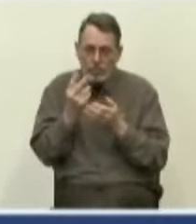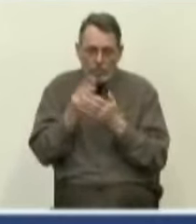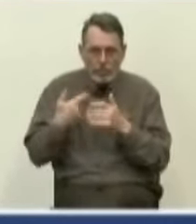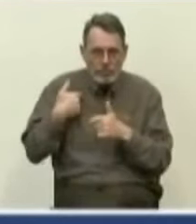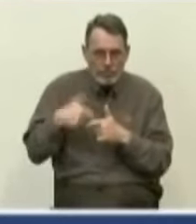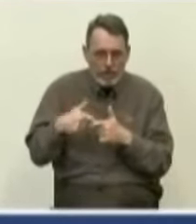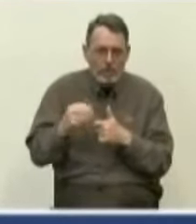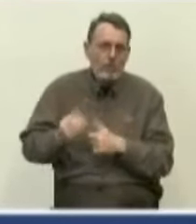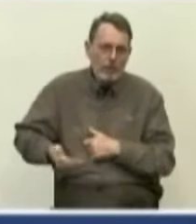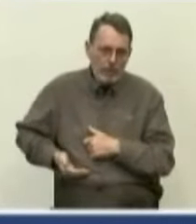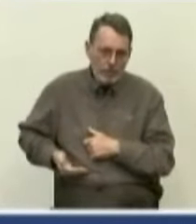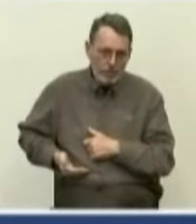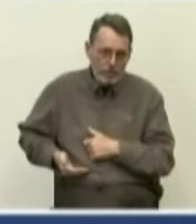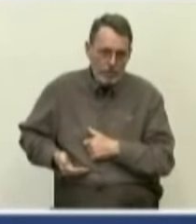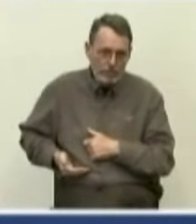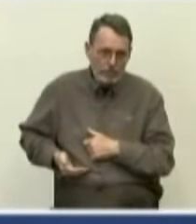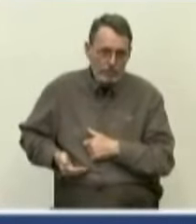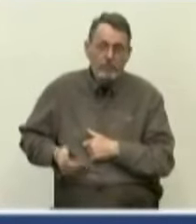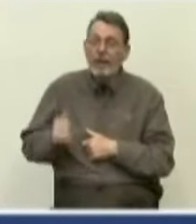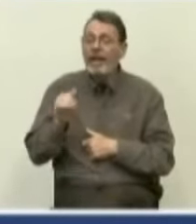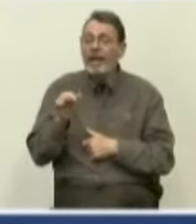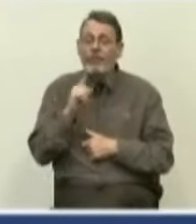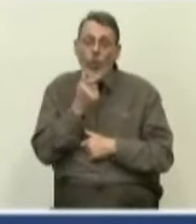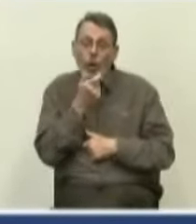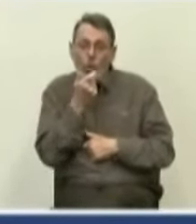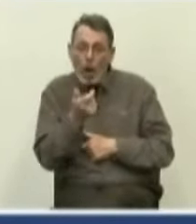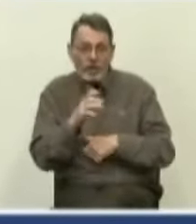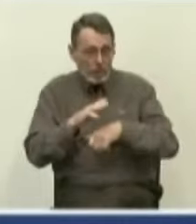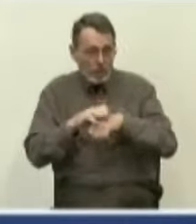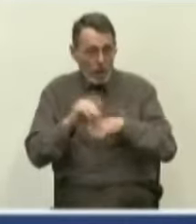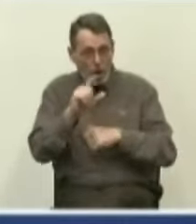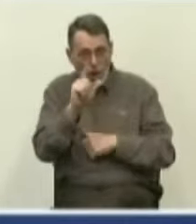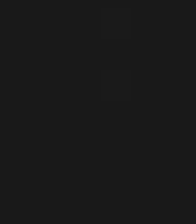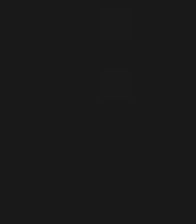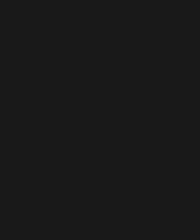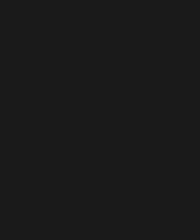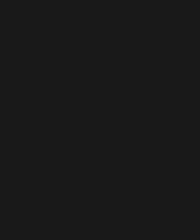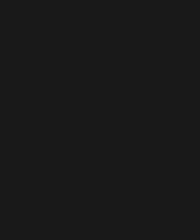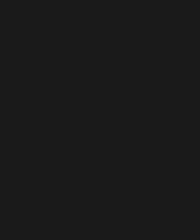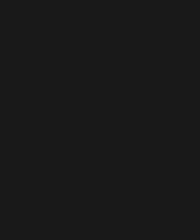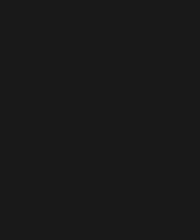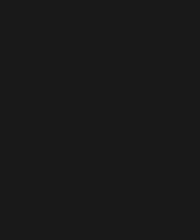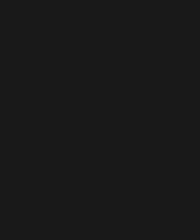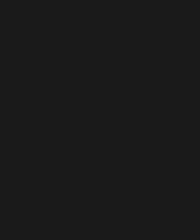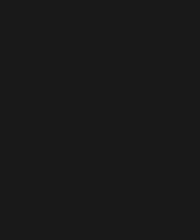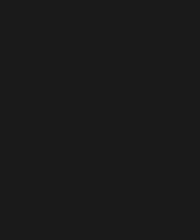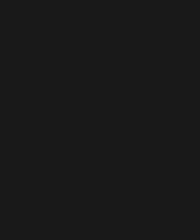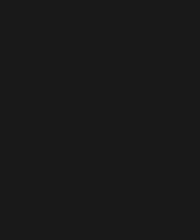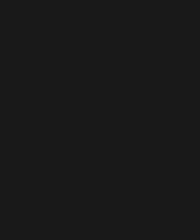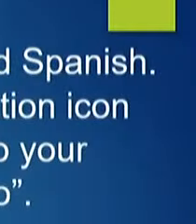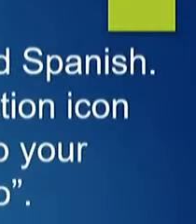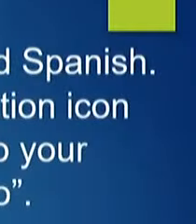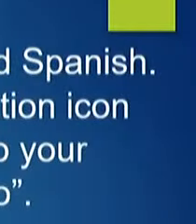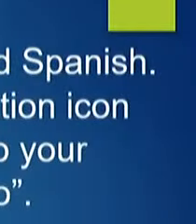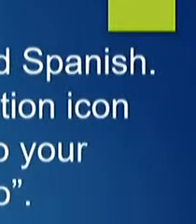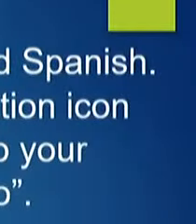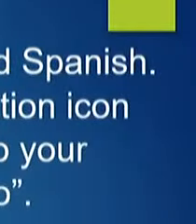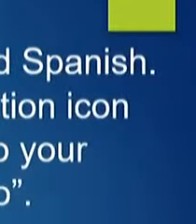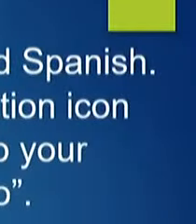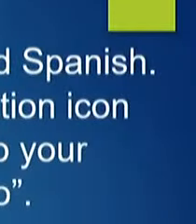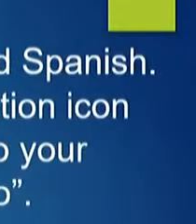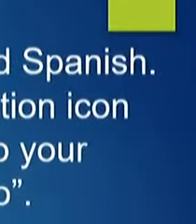and Cantonese. If you are watching on Zoom, you may click the interpretation button and select your